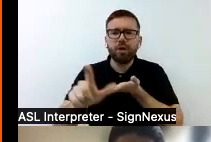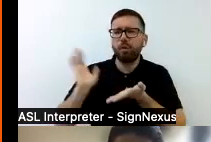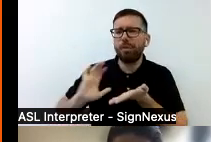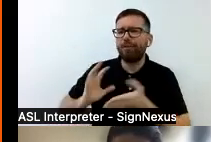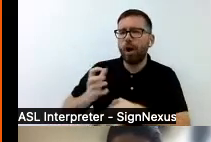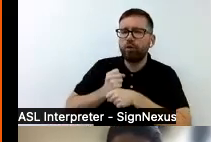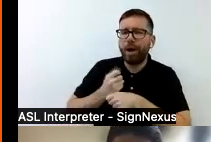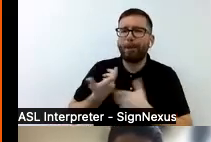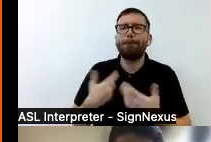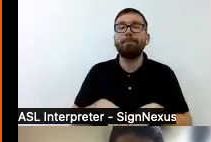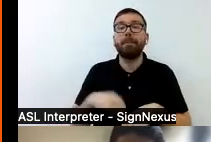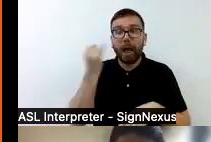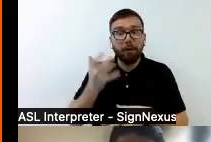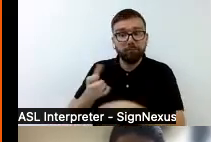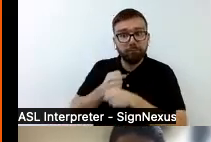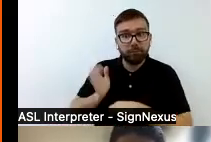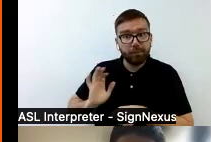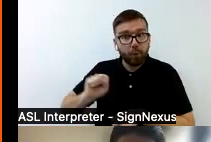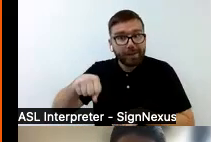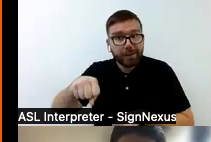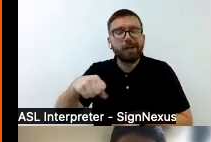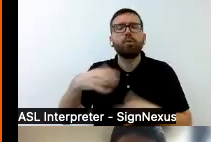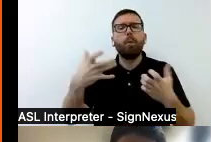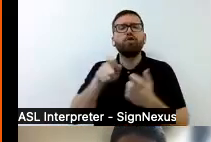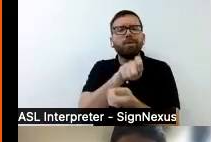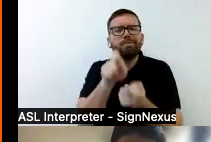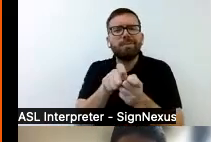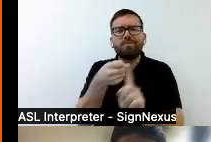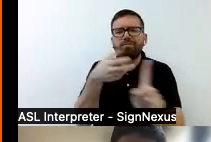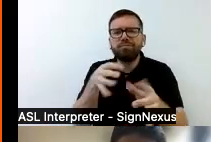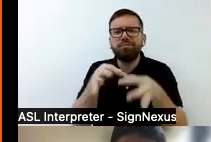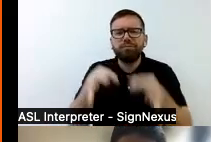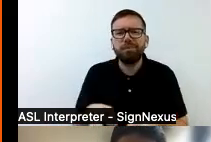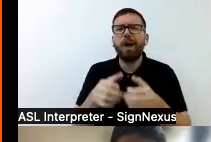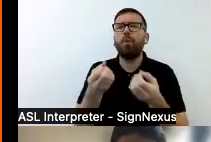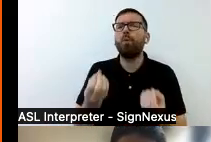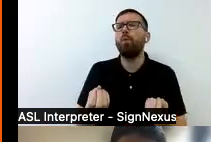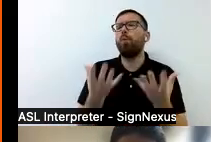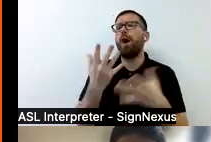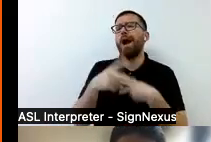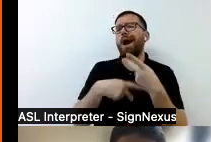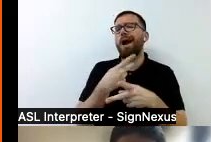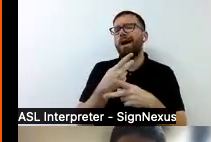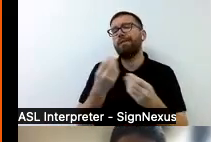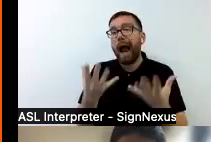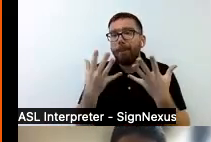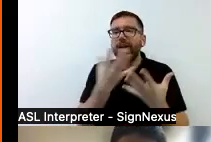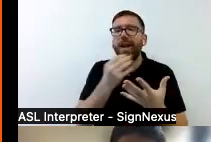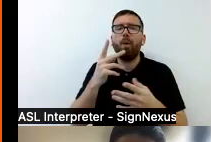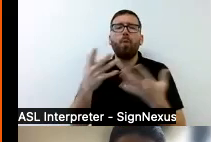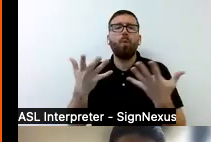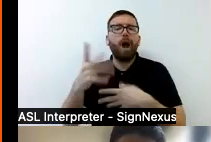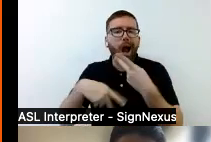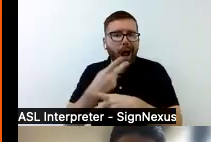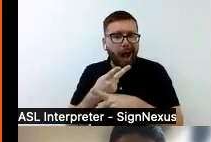received funding, we ask you to specify the funding that you have received or are expecting to receive. Also,